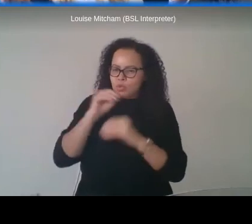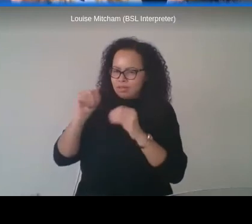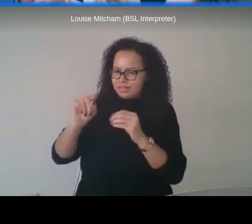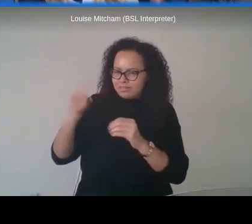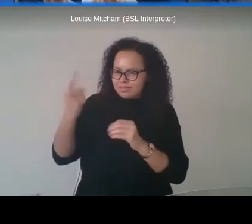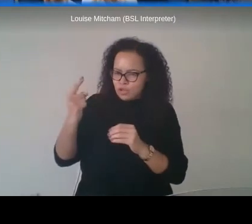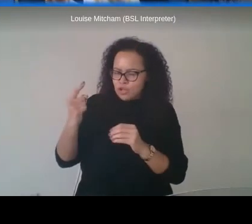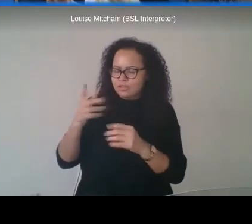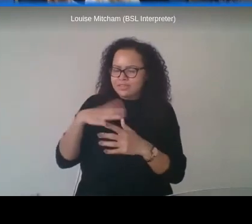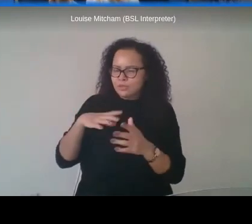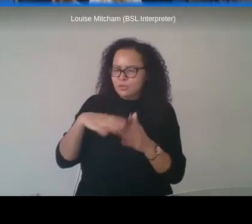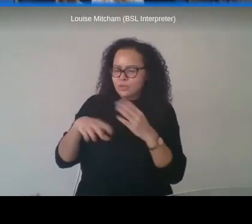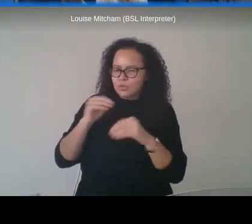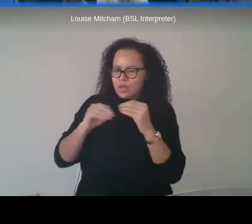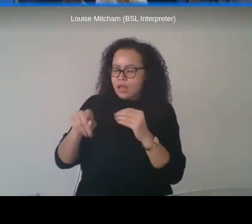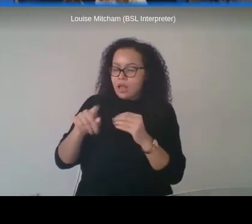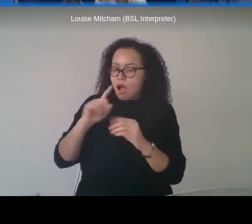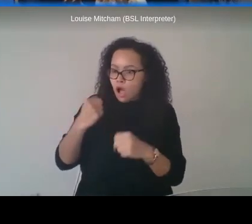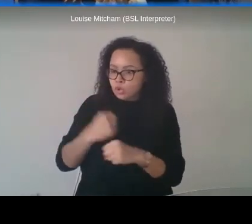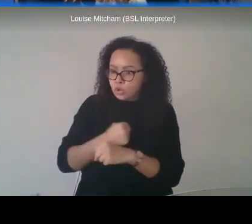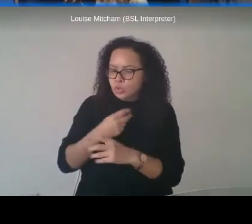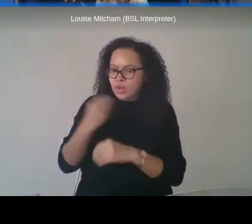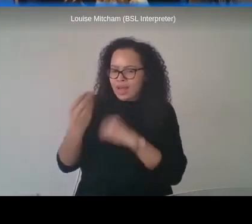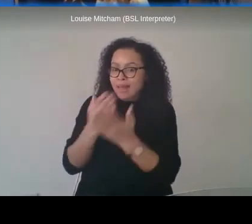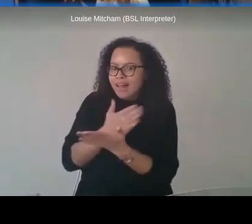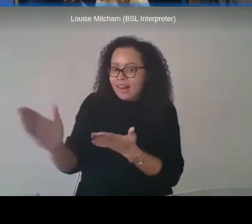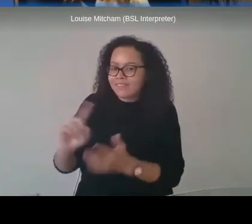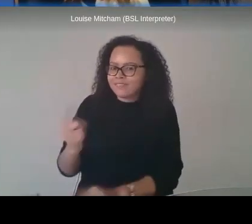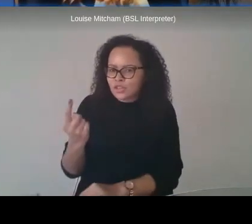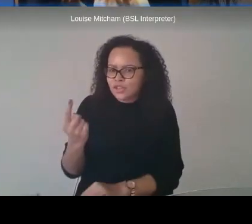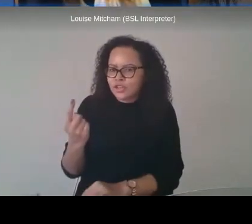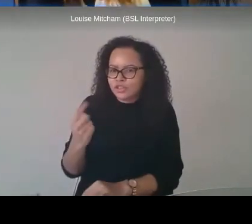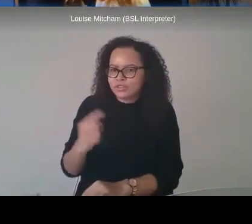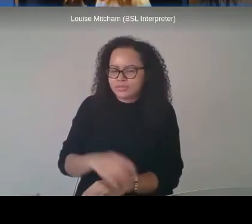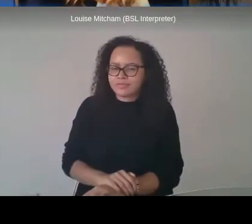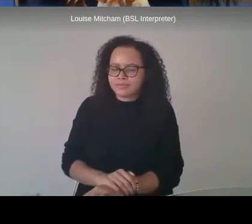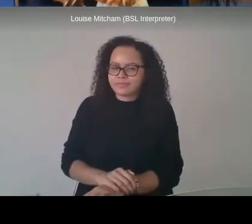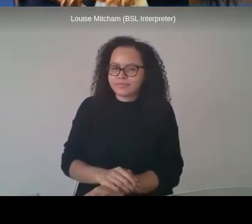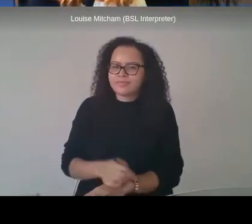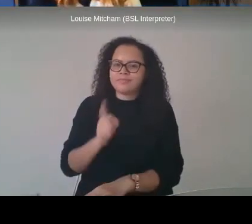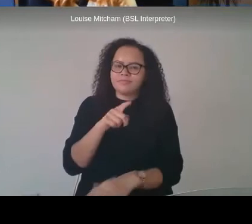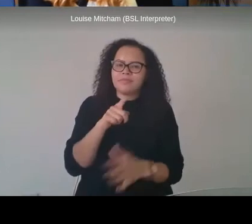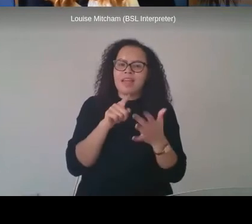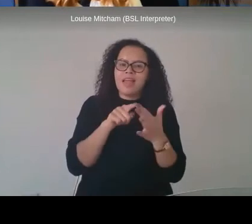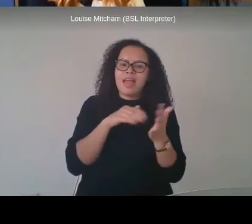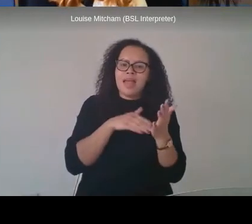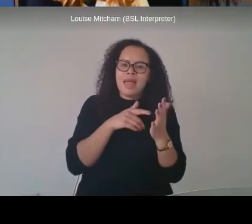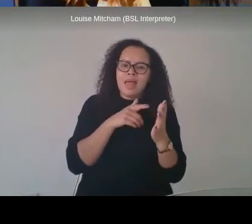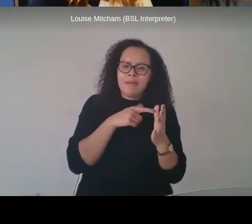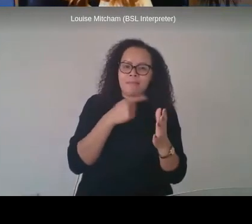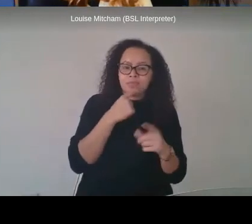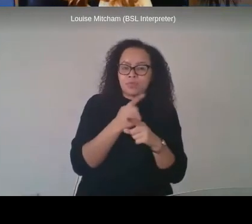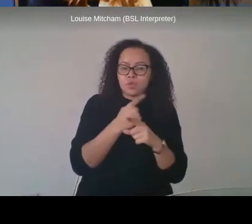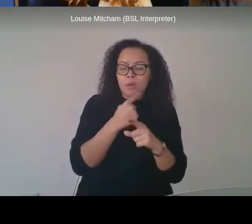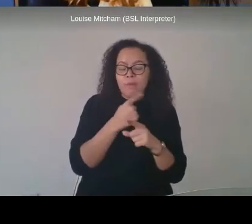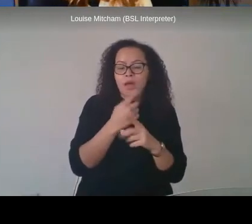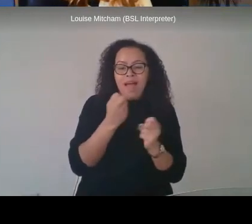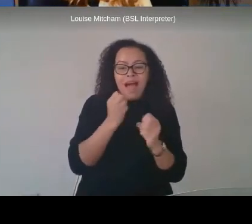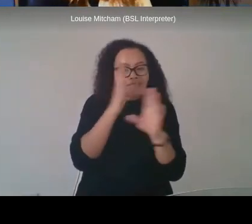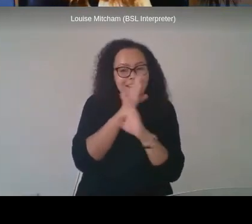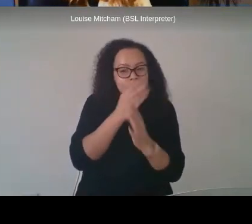it do this? And there's always hidden costs. So just be aware of your hidden costs. Because everyone just thinks that there was a